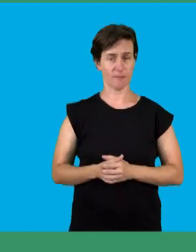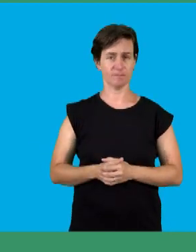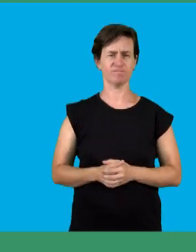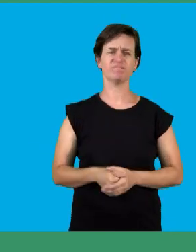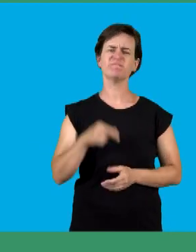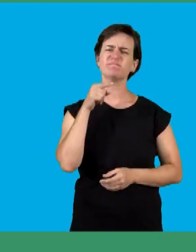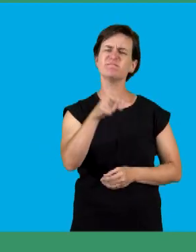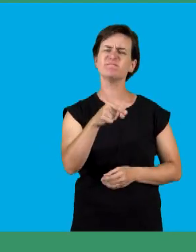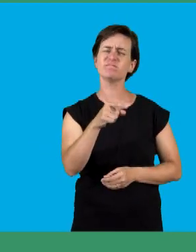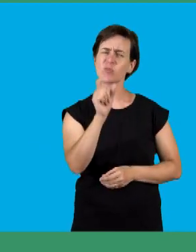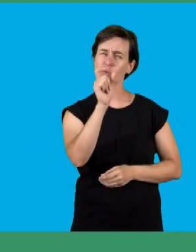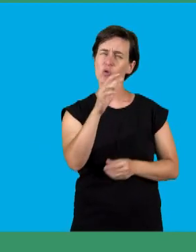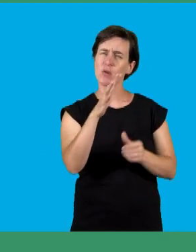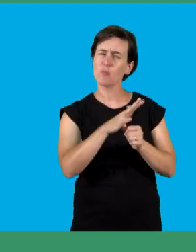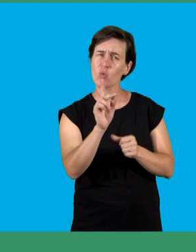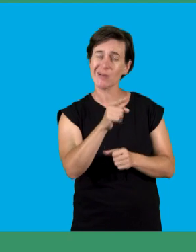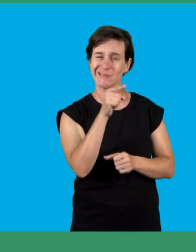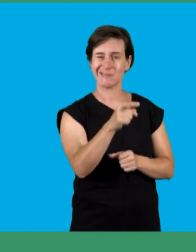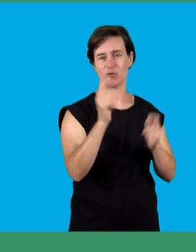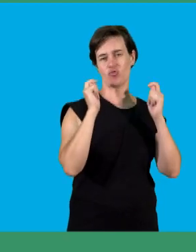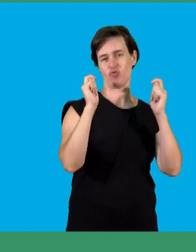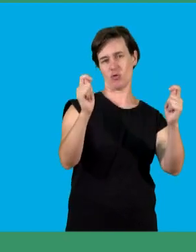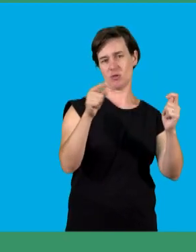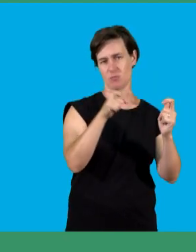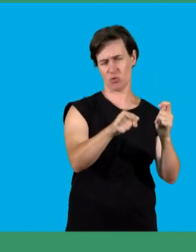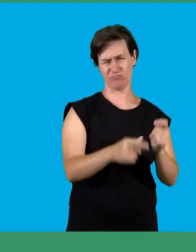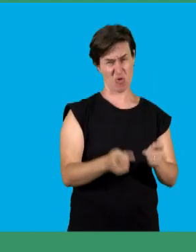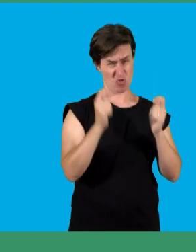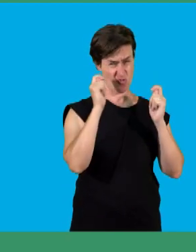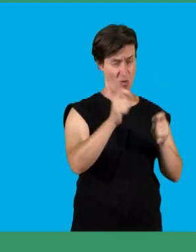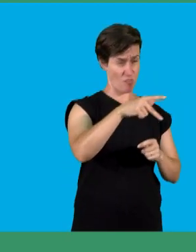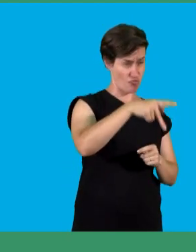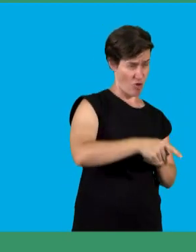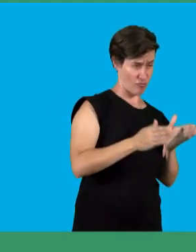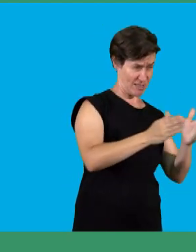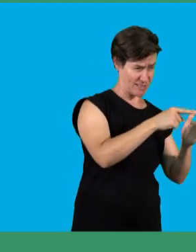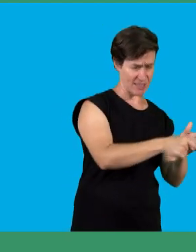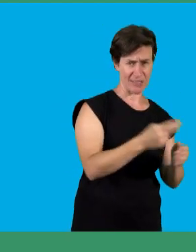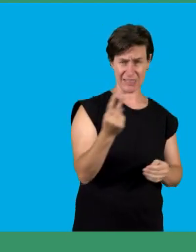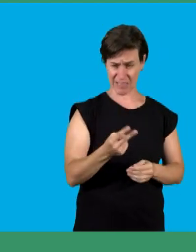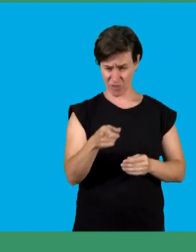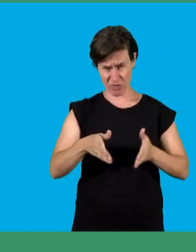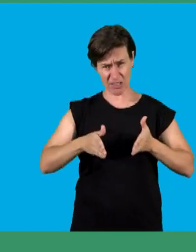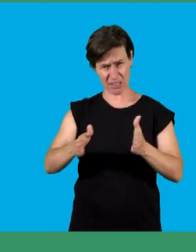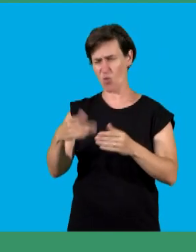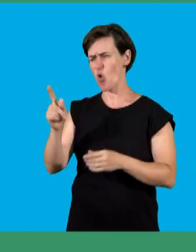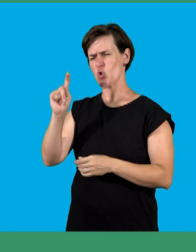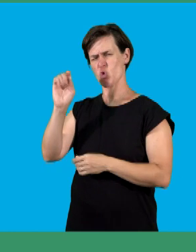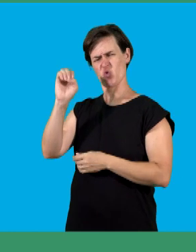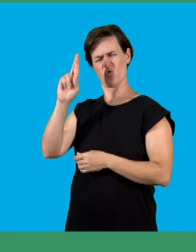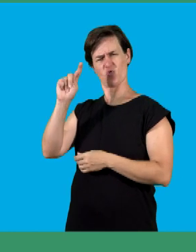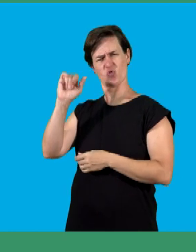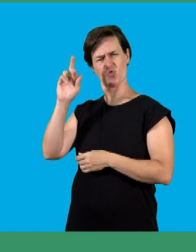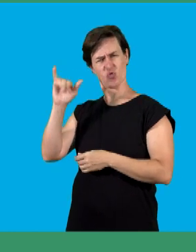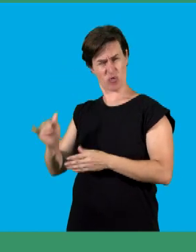So our keyword here would be transport. Where do we find, in which sector do we find transport? Transport, it's